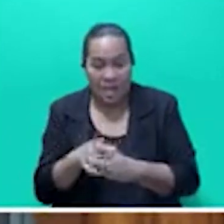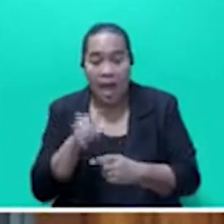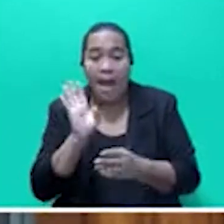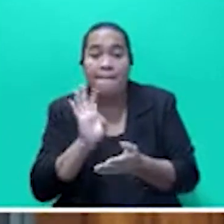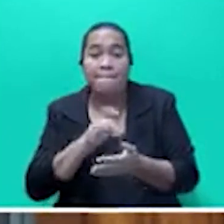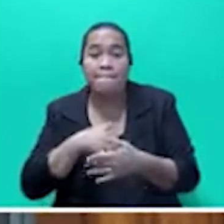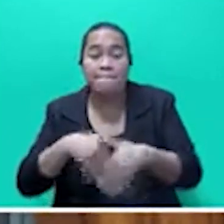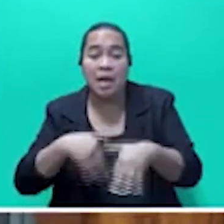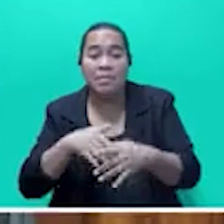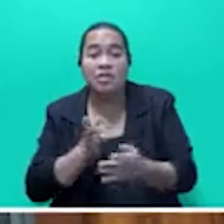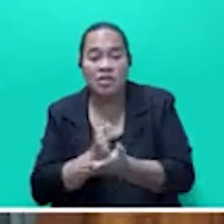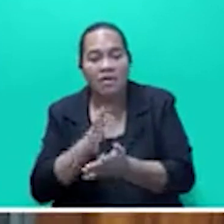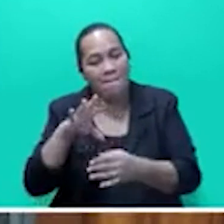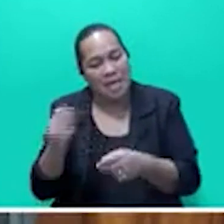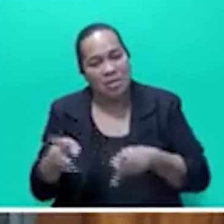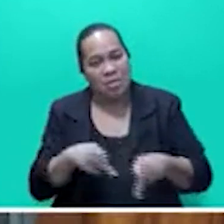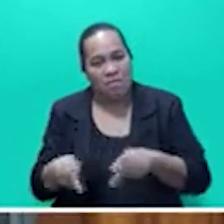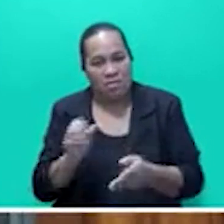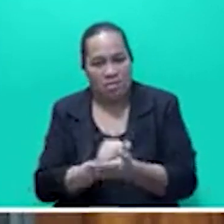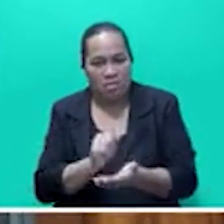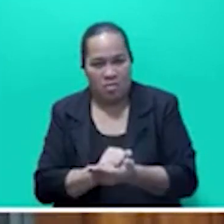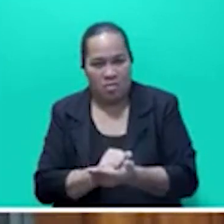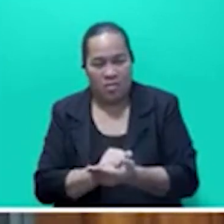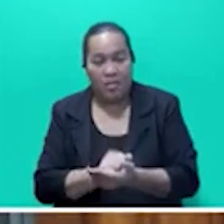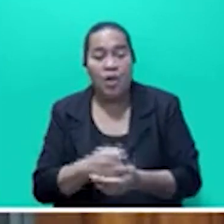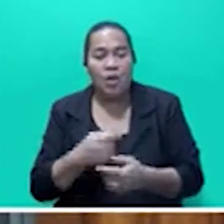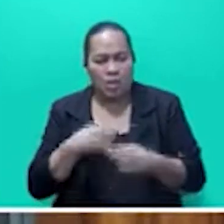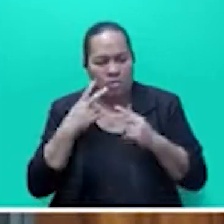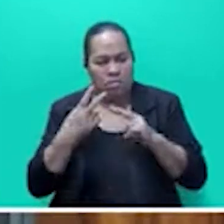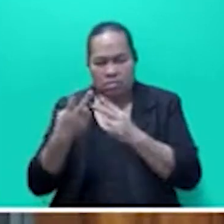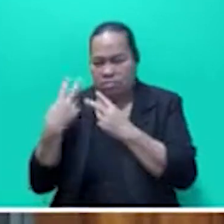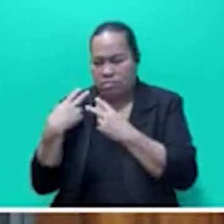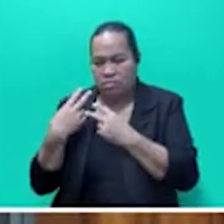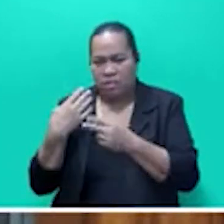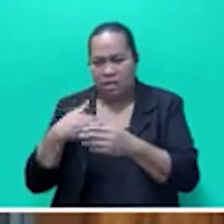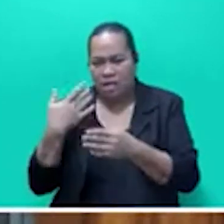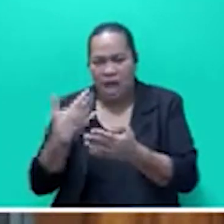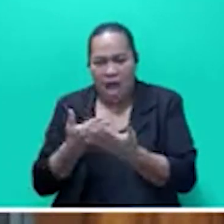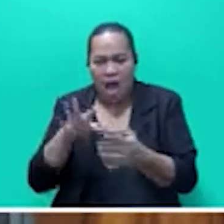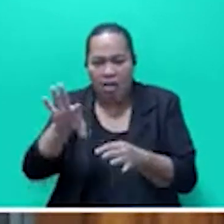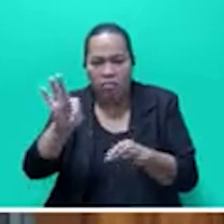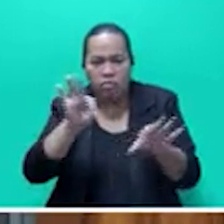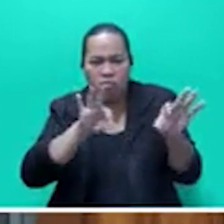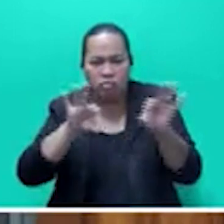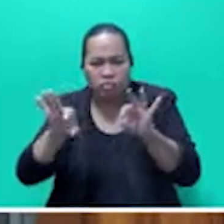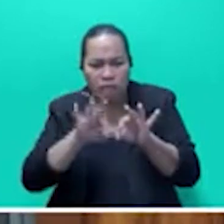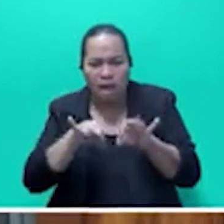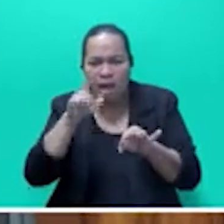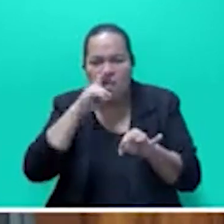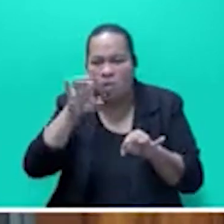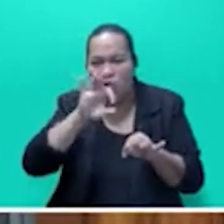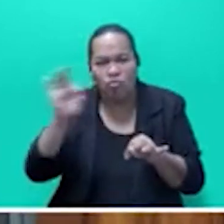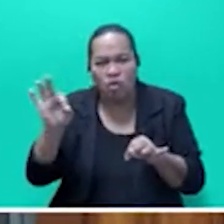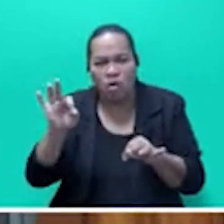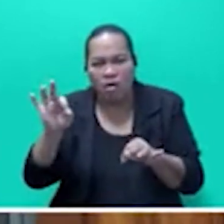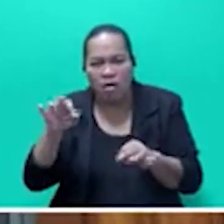duties independently. Sir, we've also seen over the last 50 days the appointment of failed candidates of the coalition